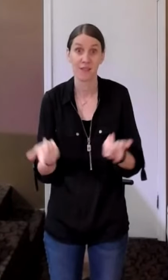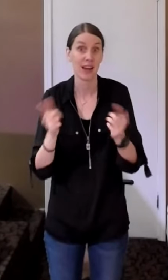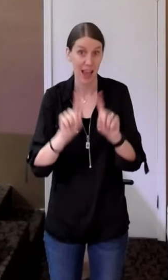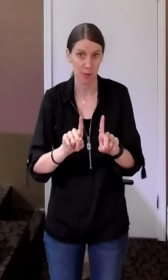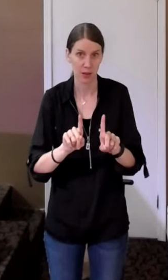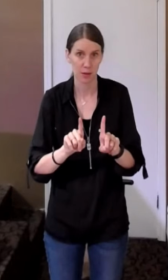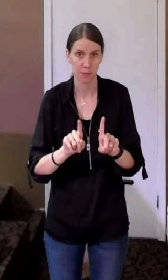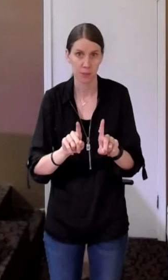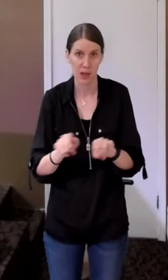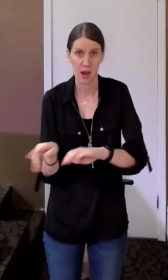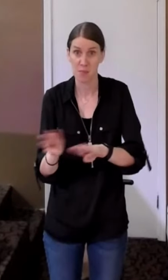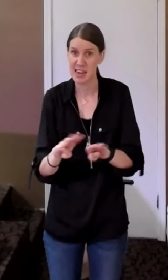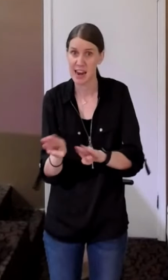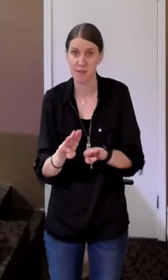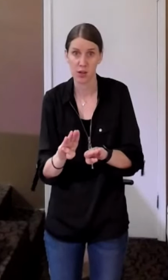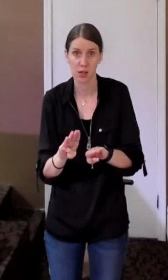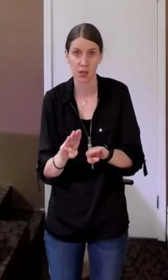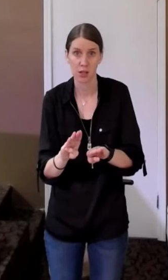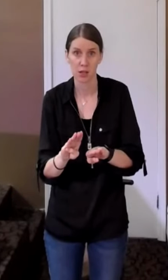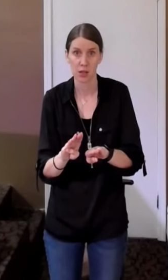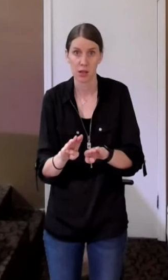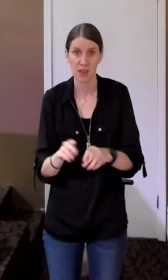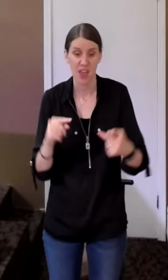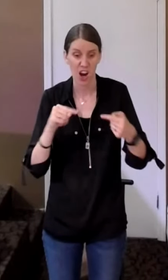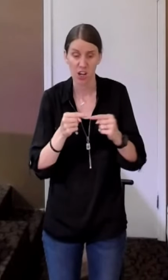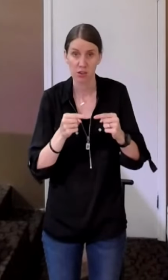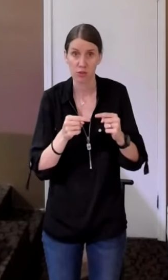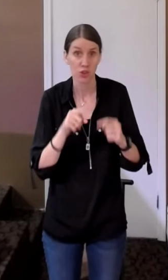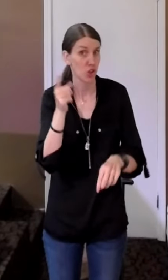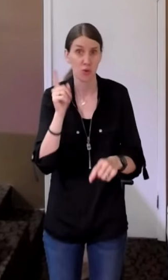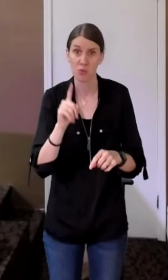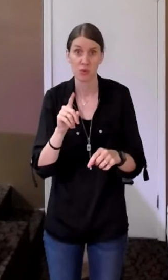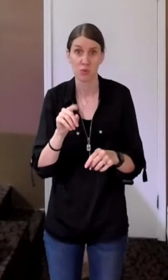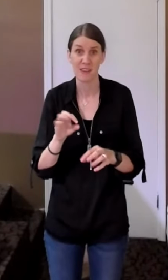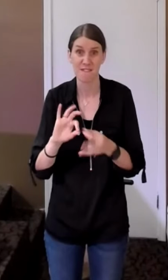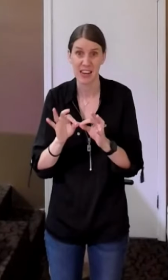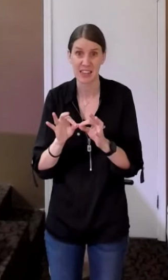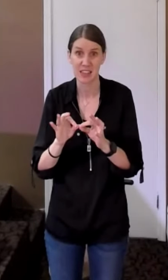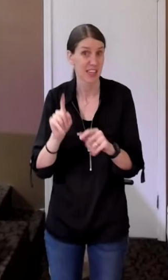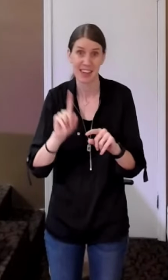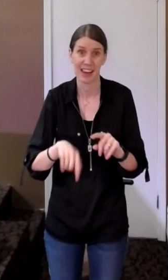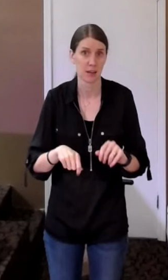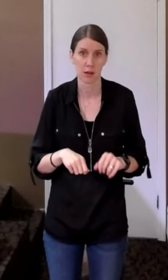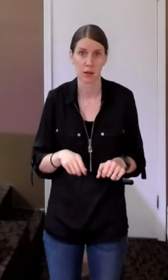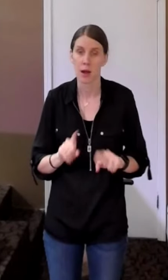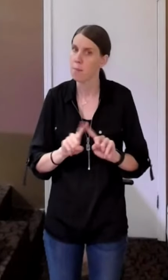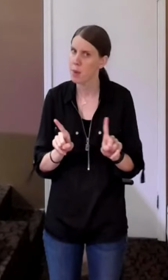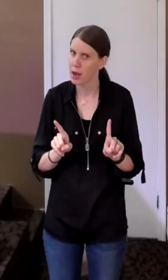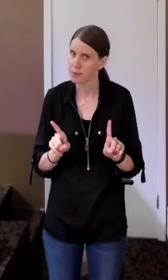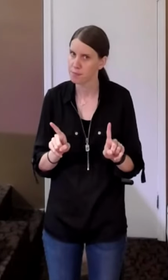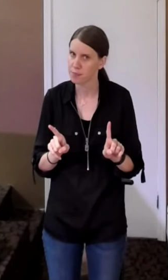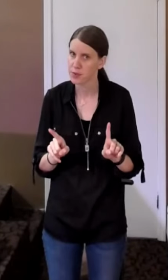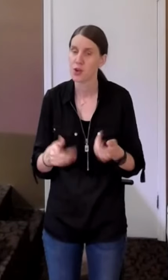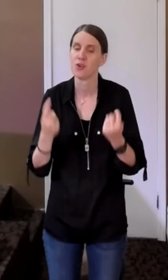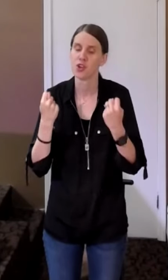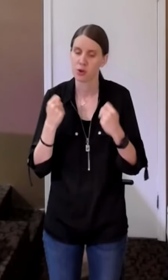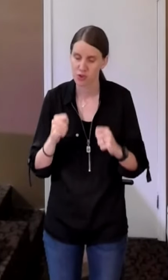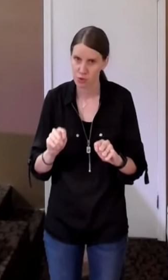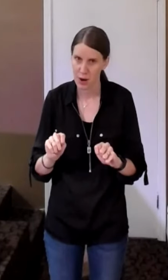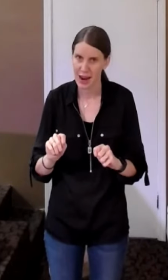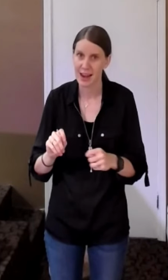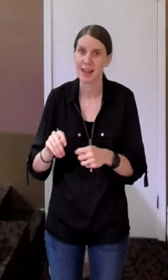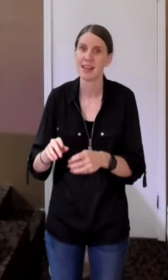an inaction that has hurt somebody that you can actually undo. But you can work on making up for